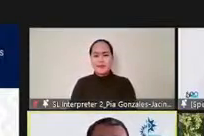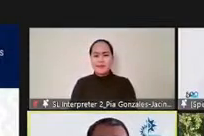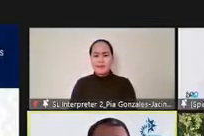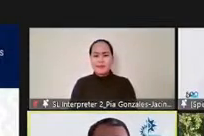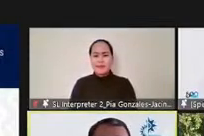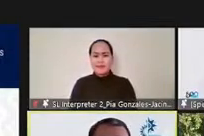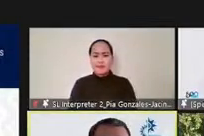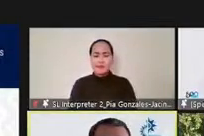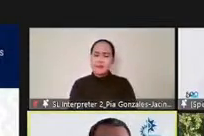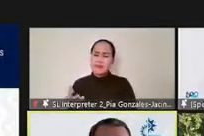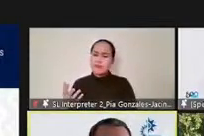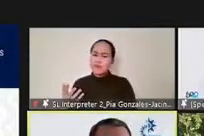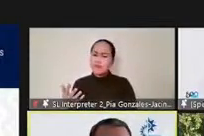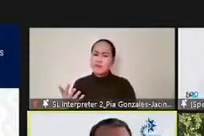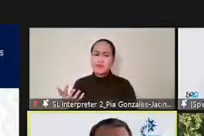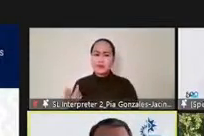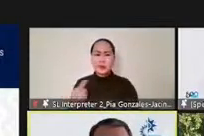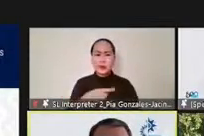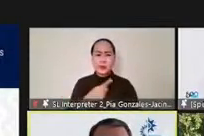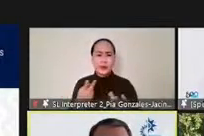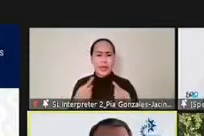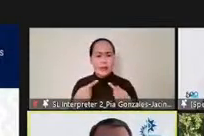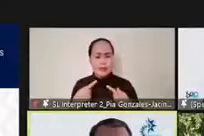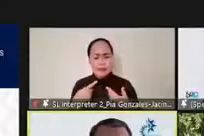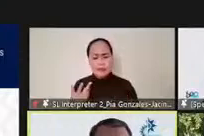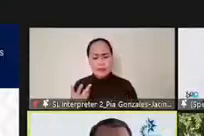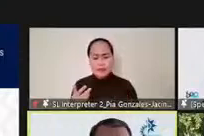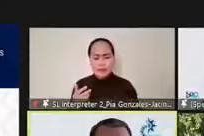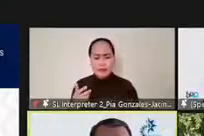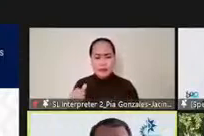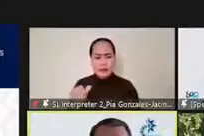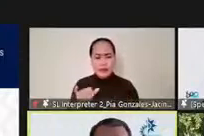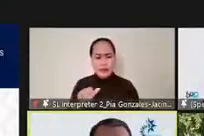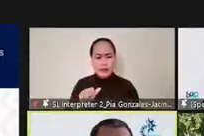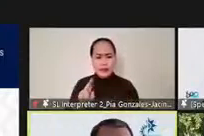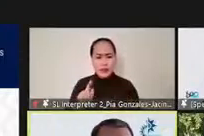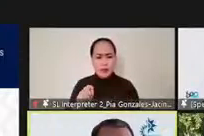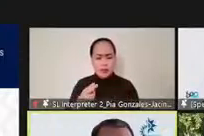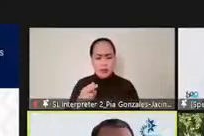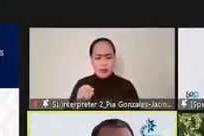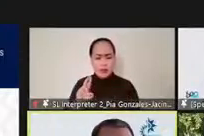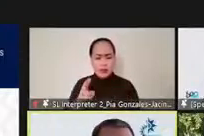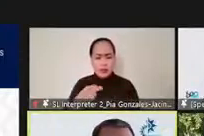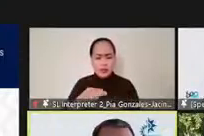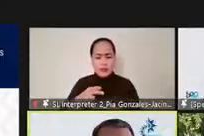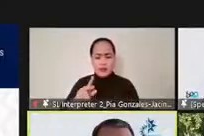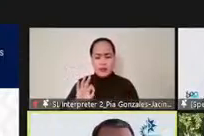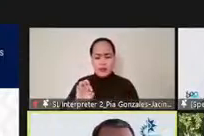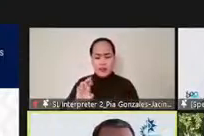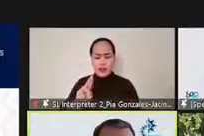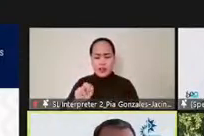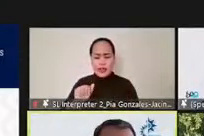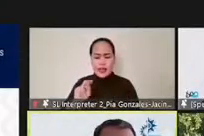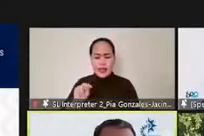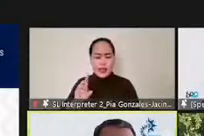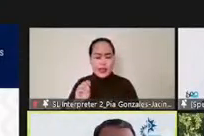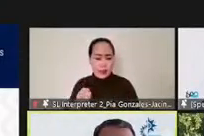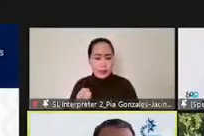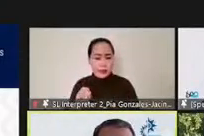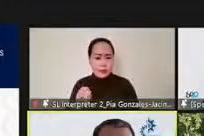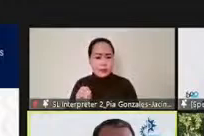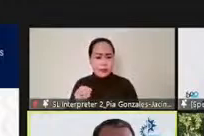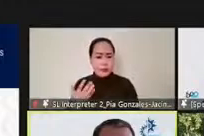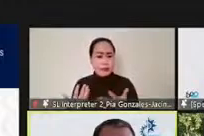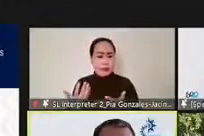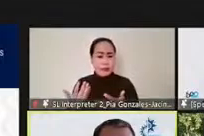We have is my co-author, Ms. Rose Fernando, in the panel. Maybe she